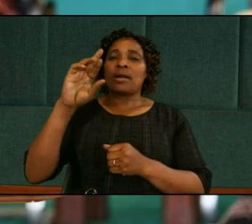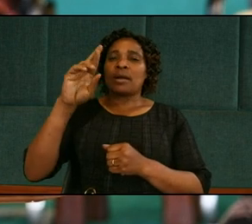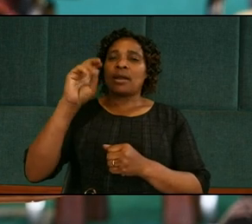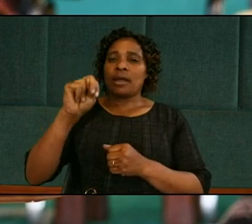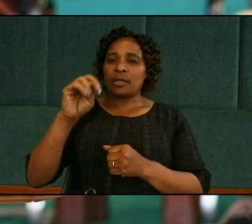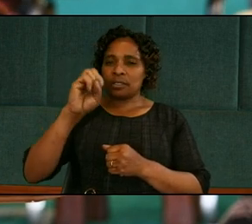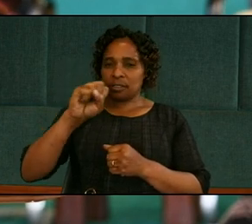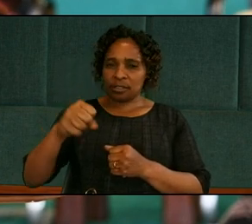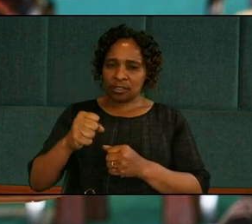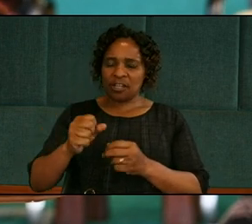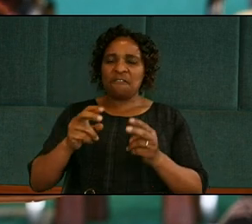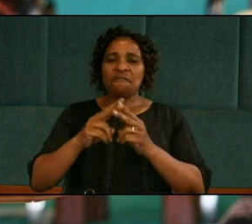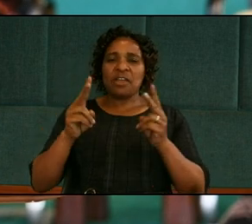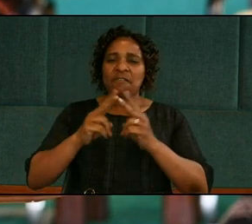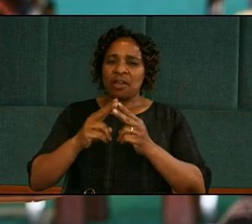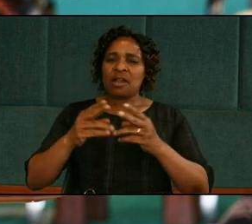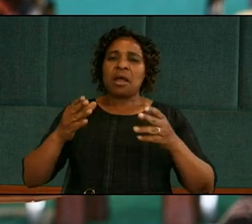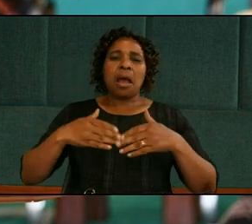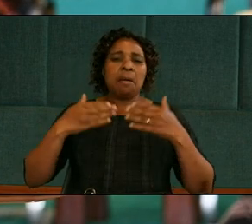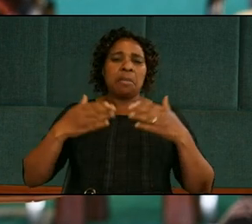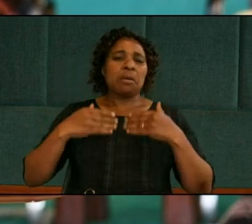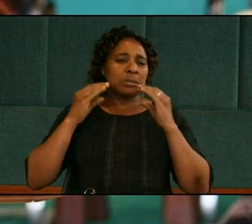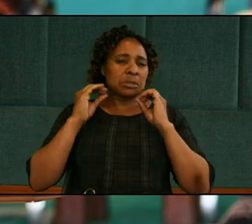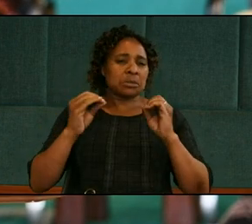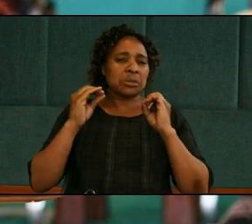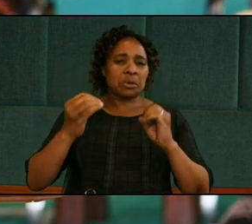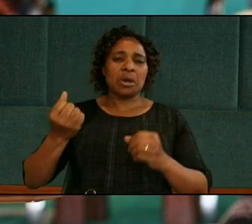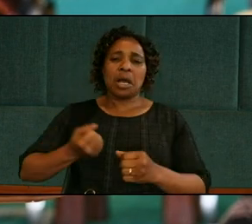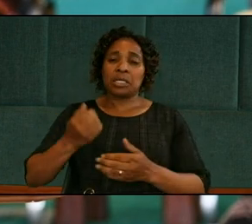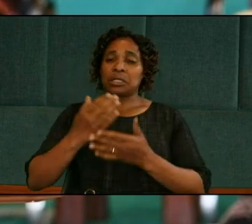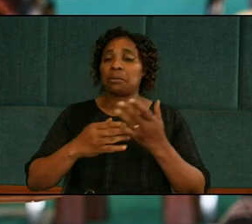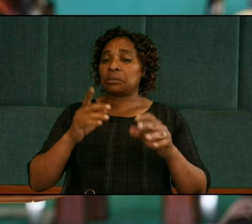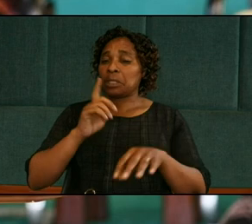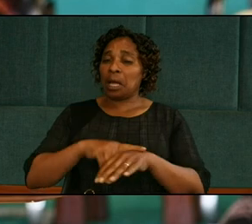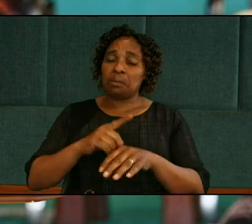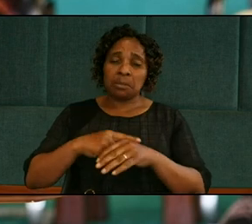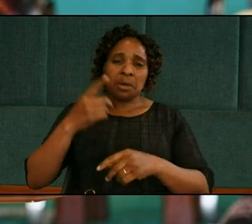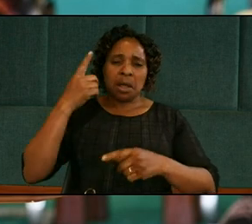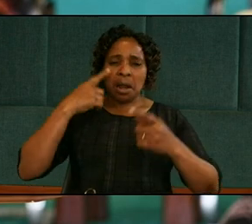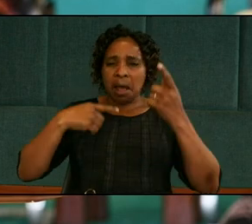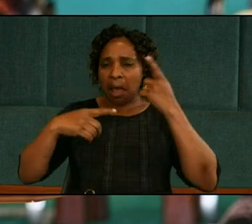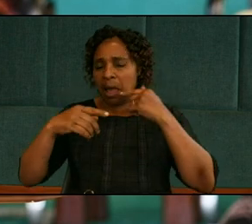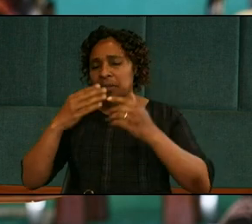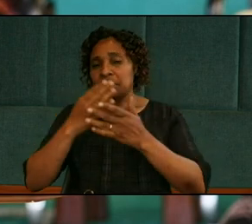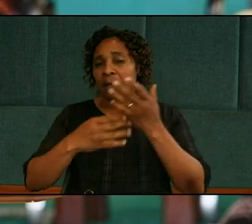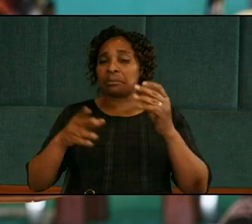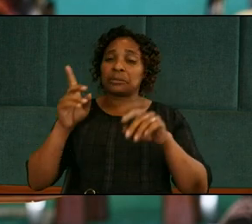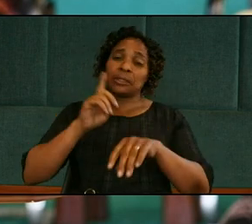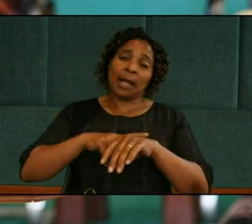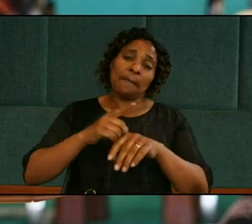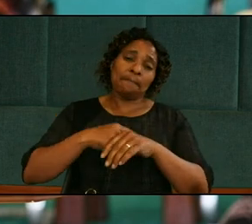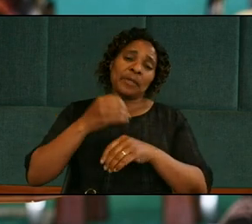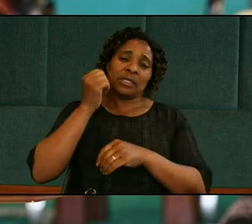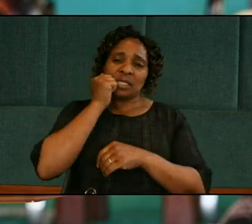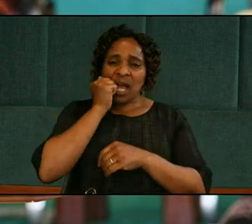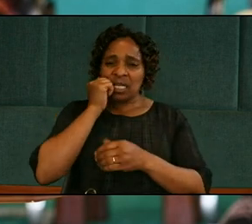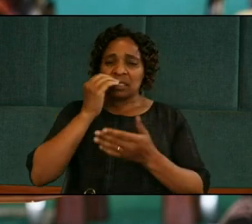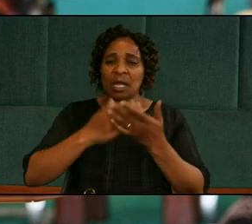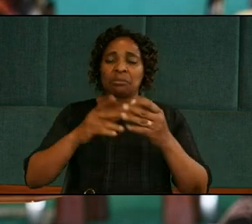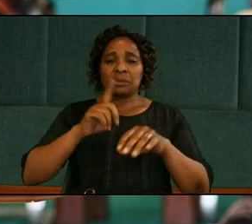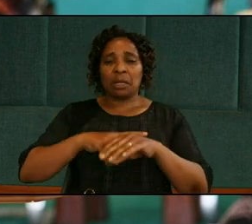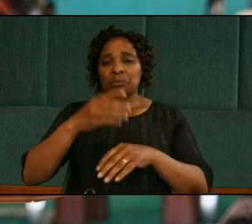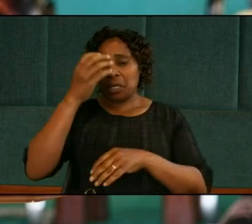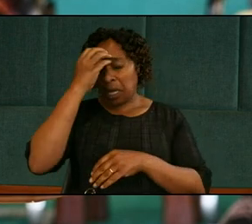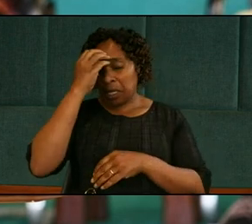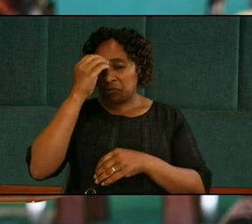Agnes is a very, very unhappy girl. Some days she cries, most days she's sad. Sometimes she gets angry and even